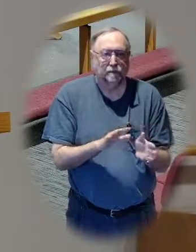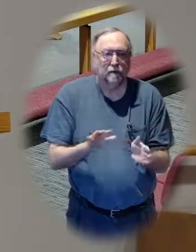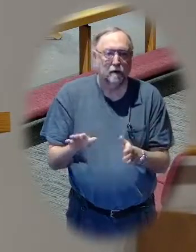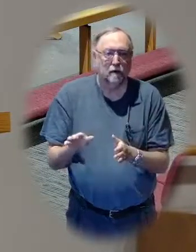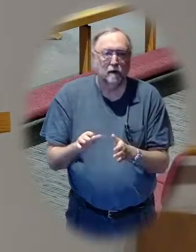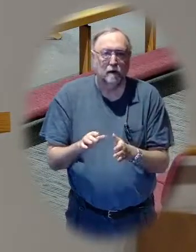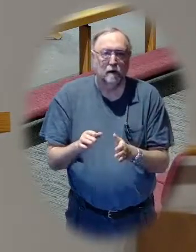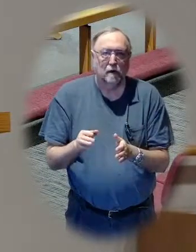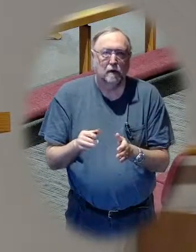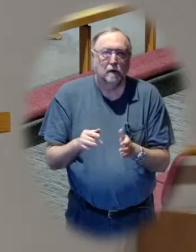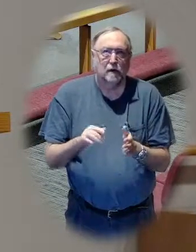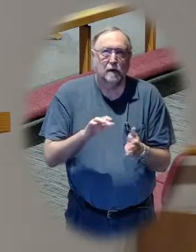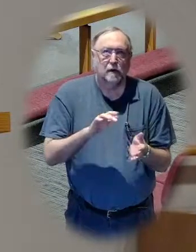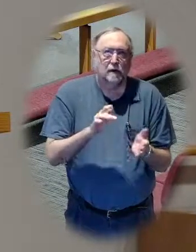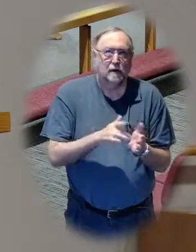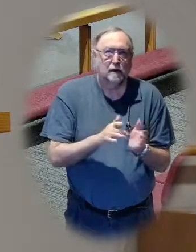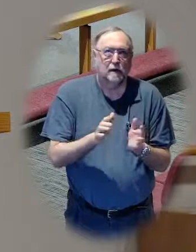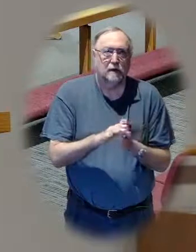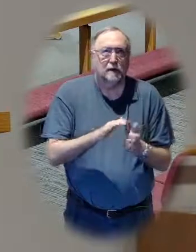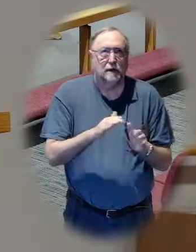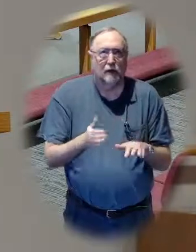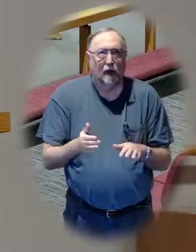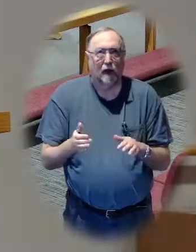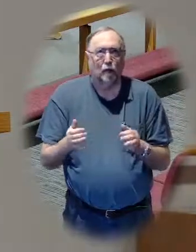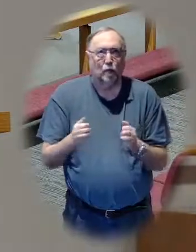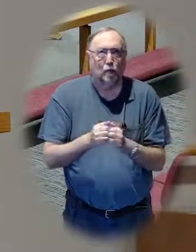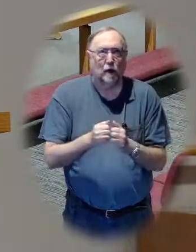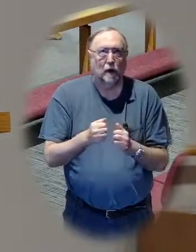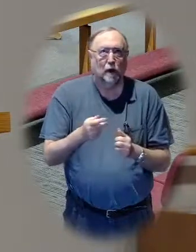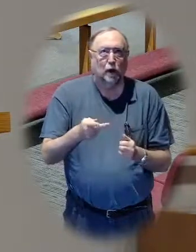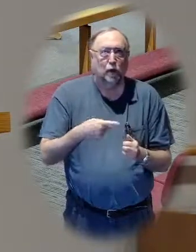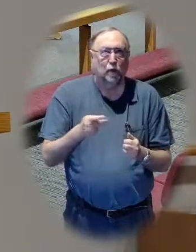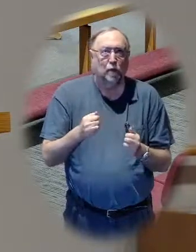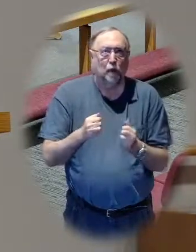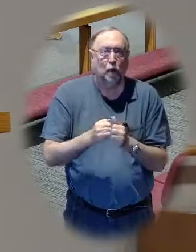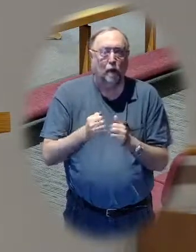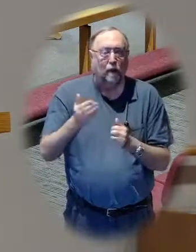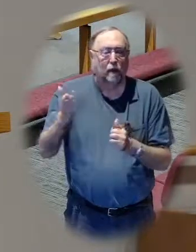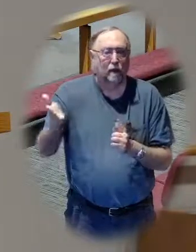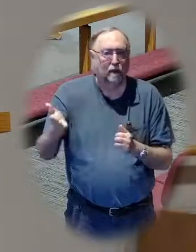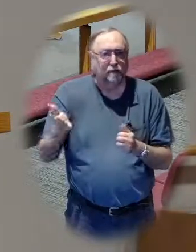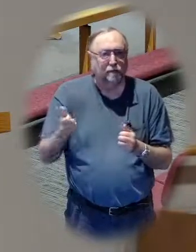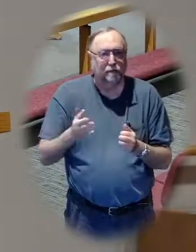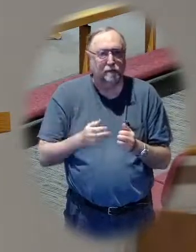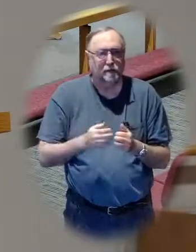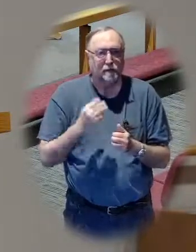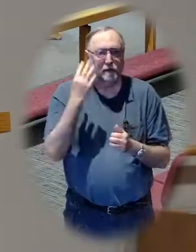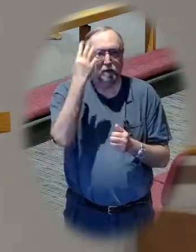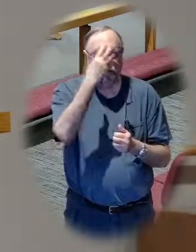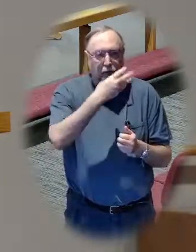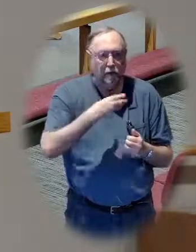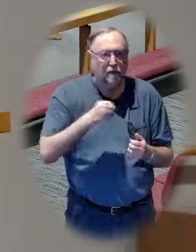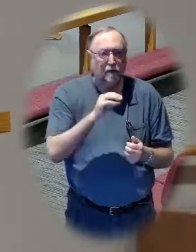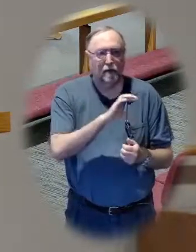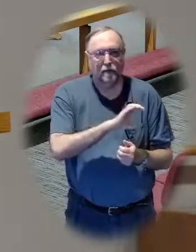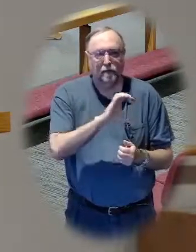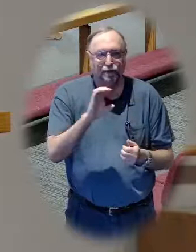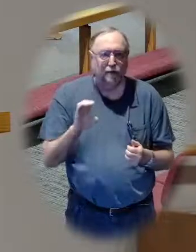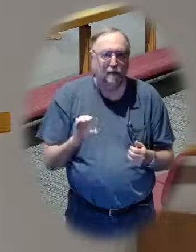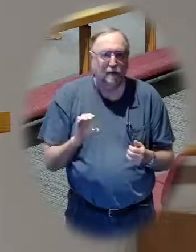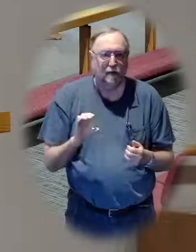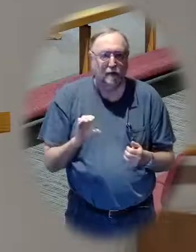him. And that's the beauty of Christmas, is that not